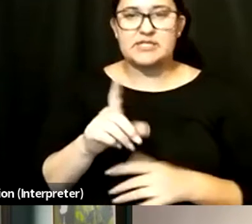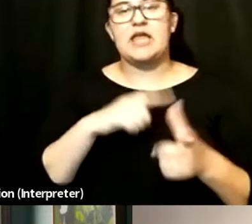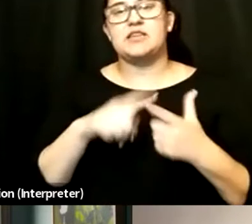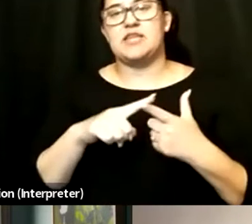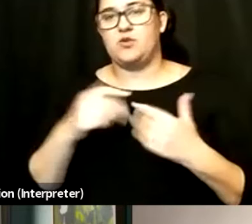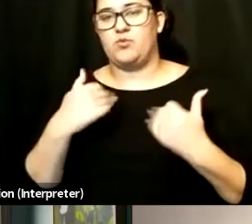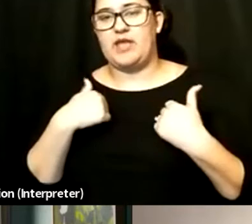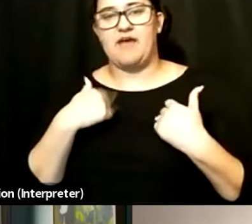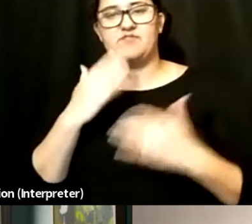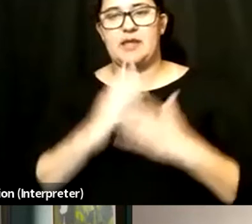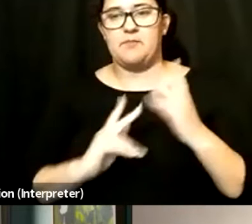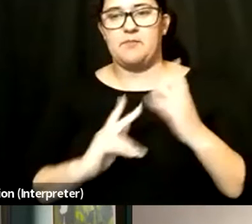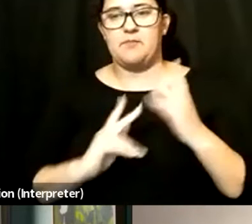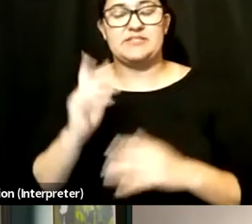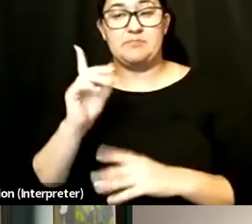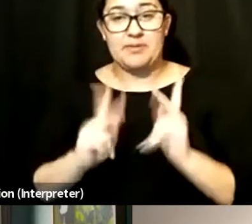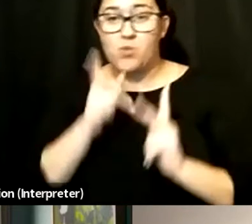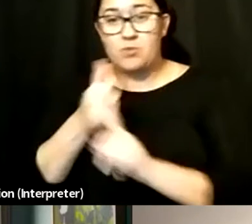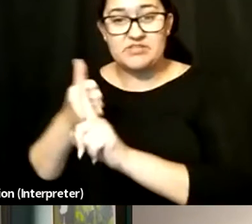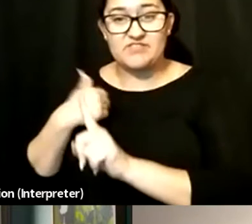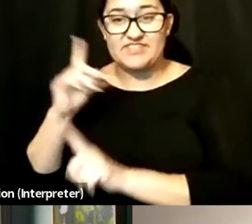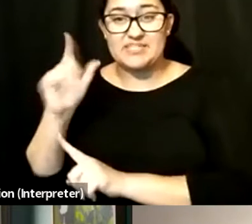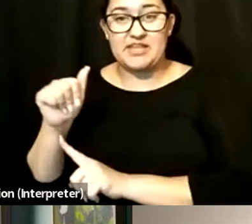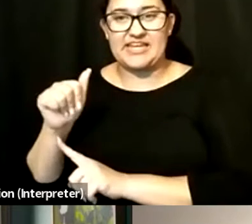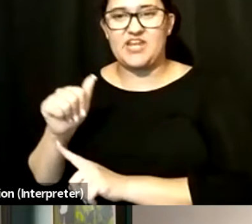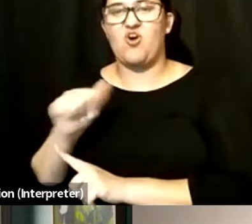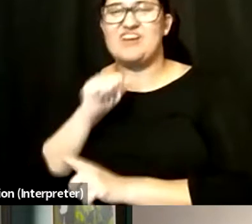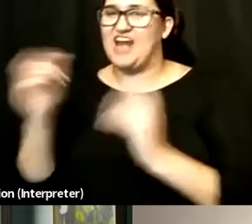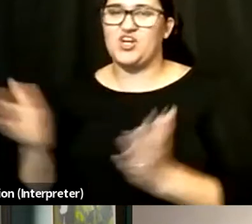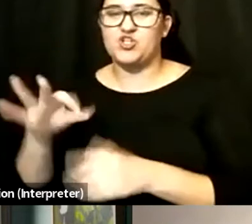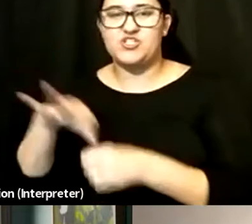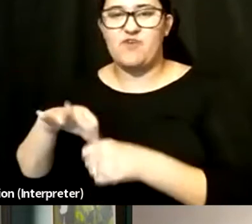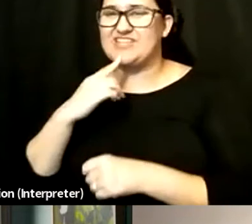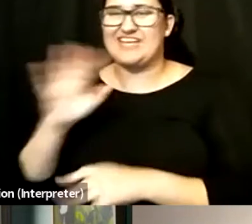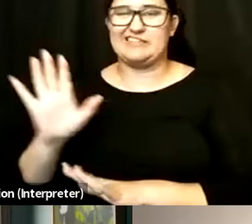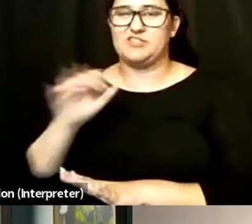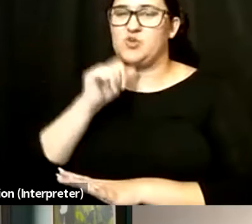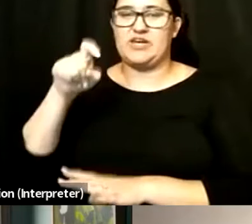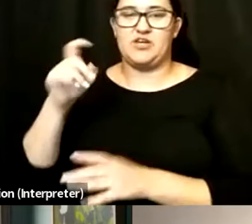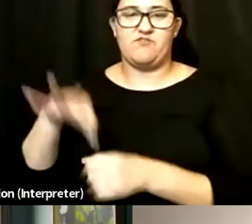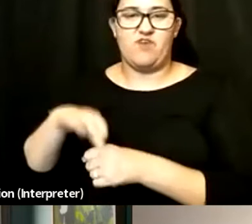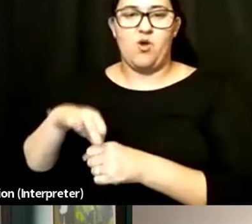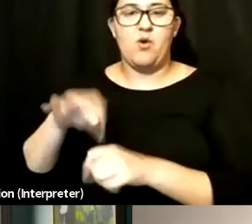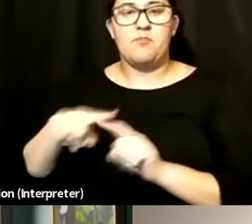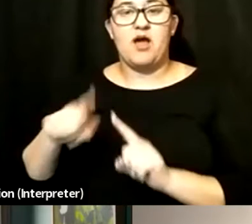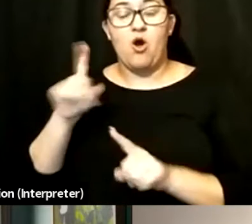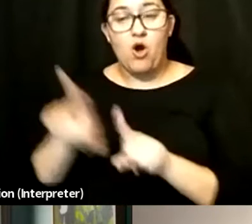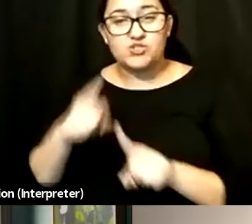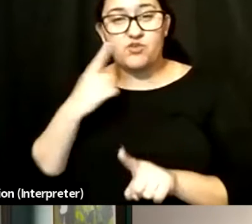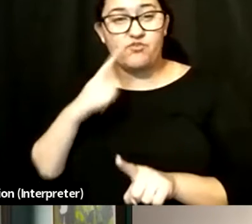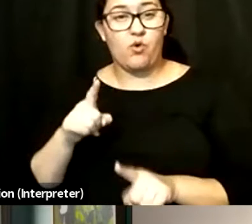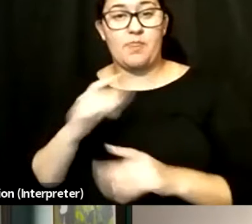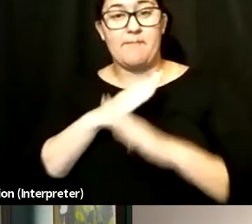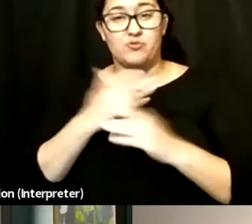do not understand that the policies that we have in place for in-person voting are still difficult for us to get around. To Mia's